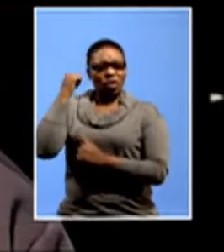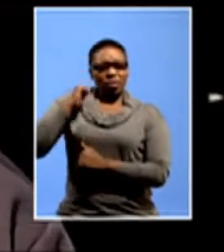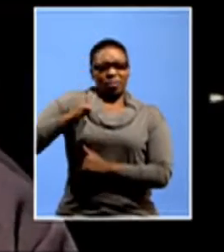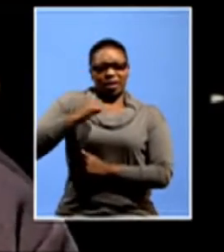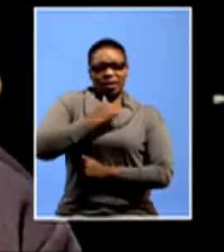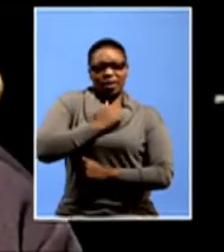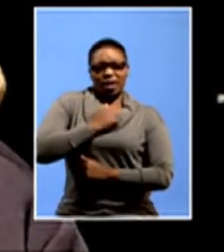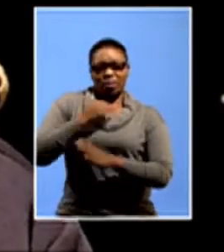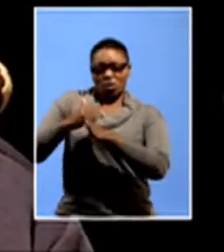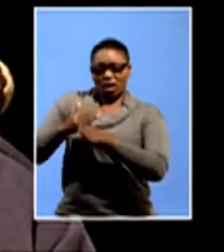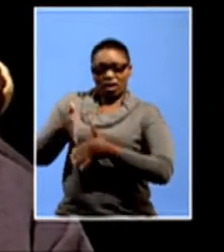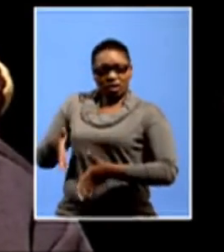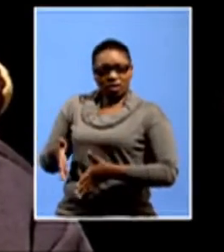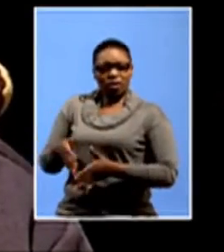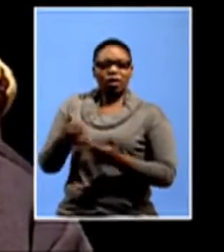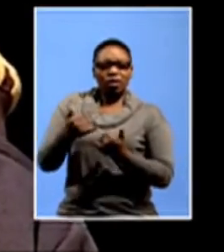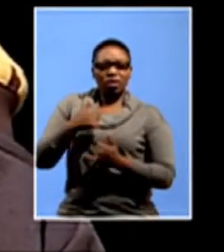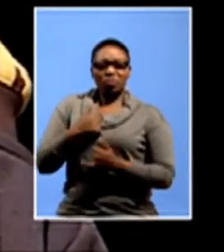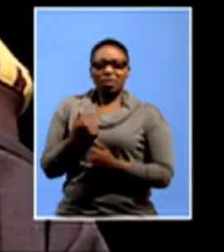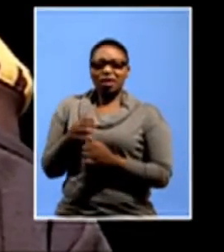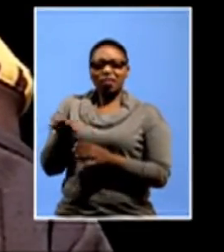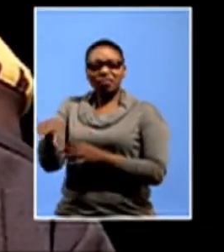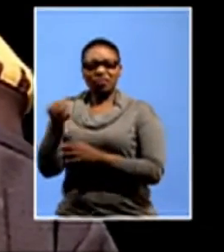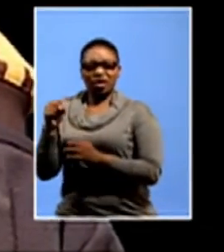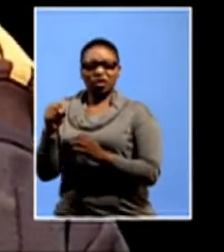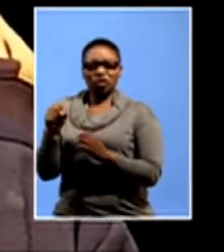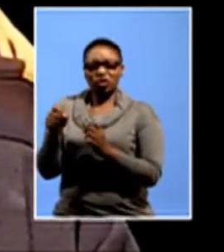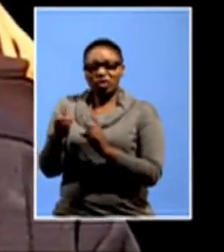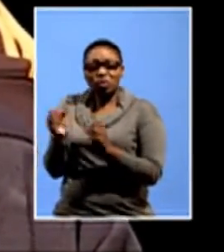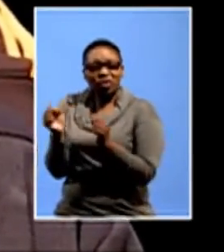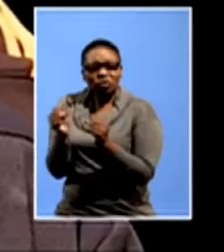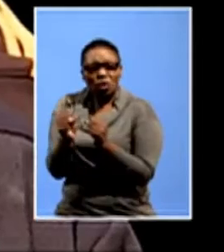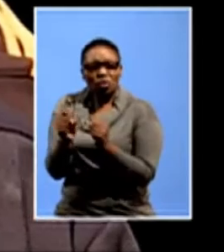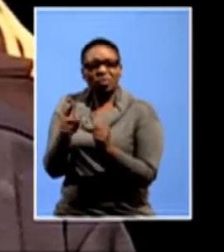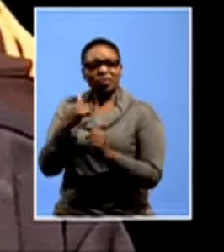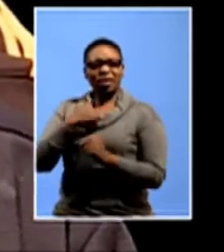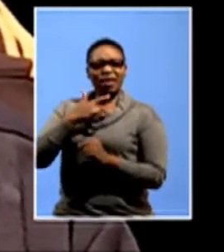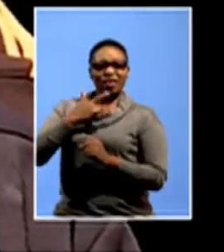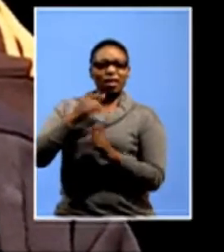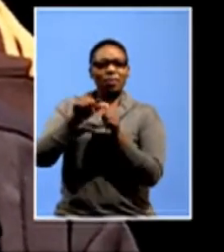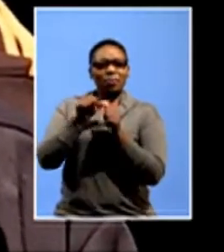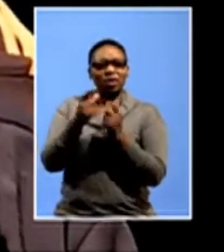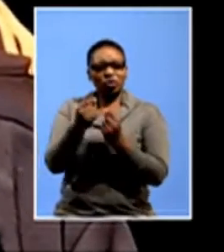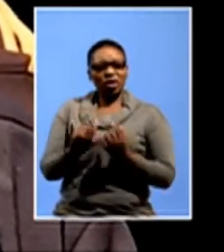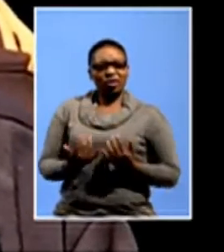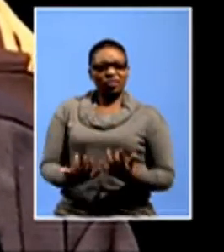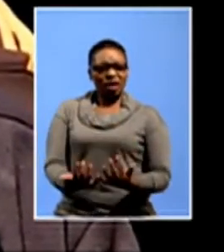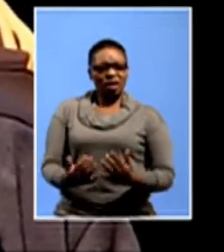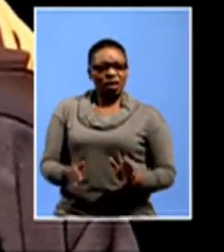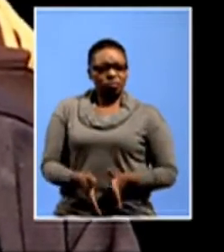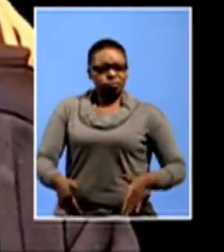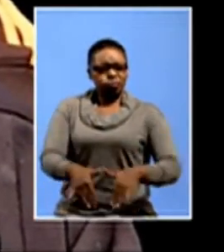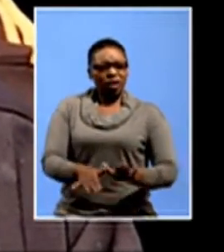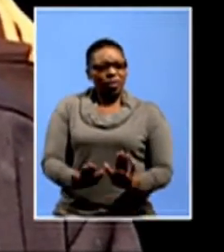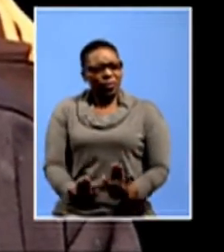nou terugkom, want ik heb mijn werkzakje vergeten. Toen ik die kon halen, het koud nu. Maar